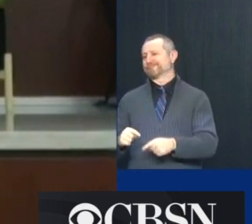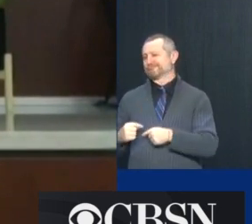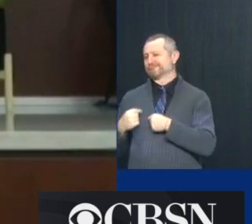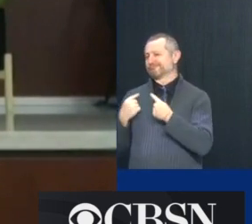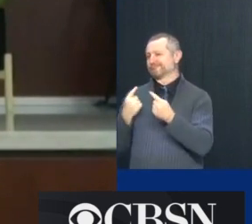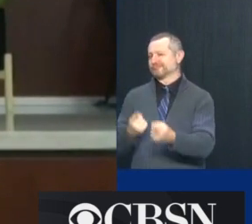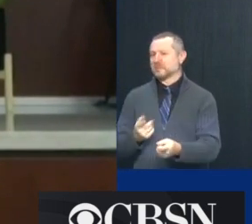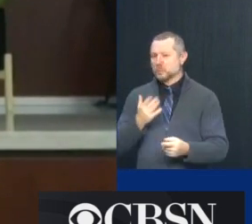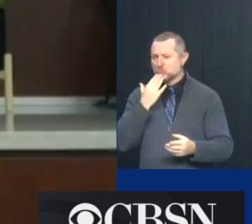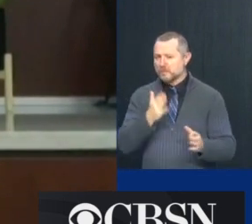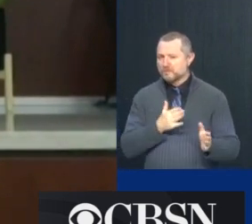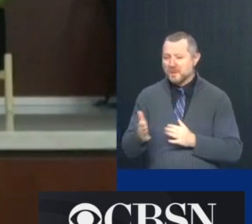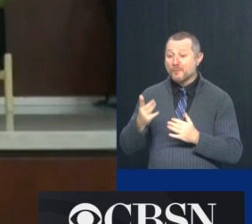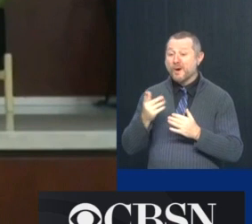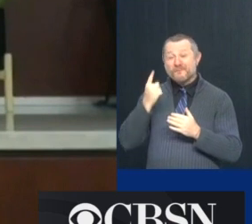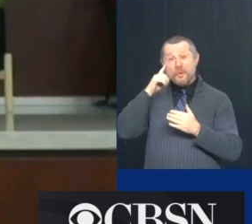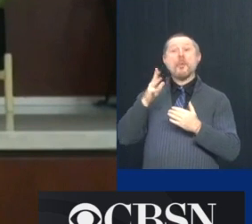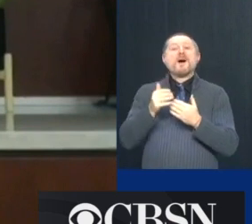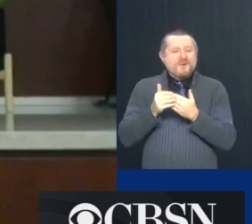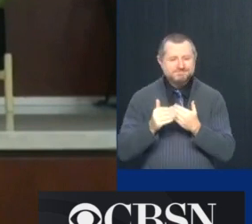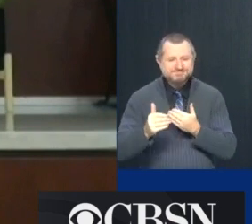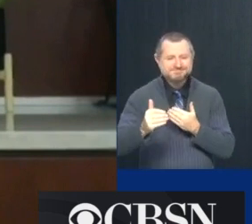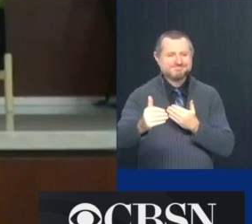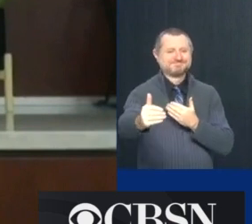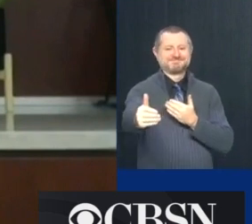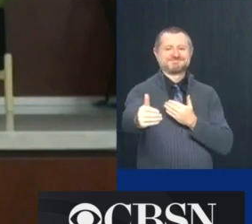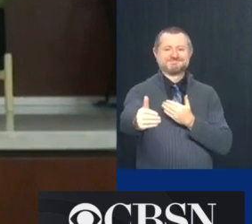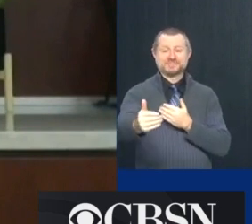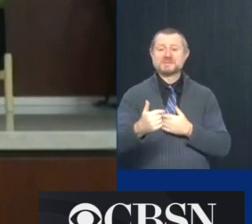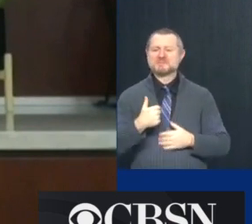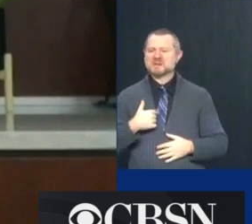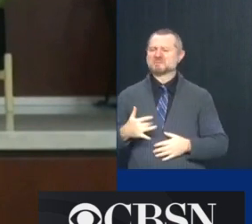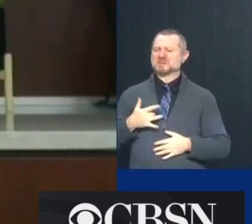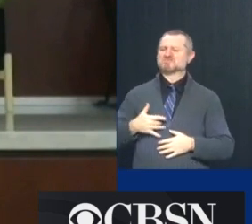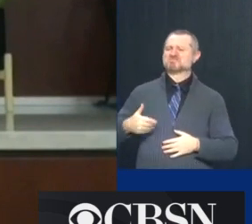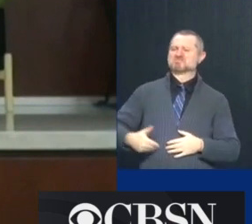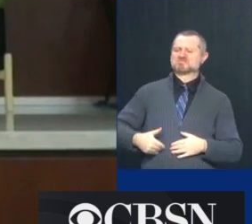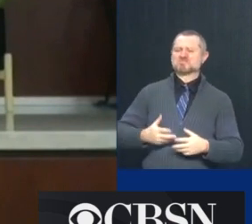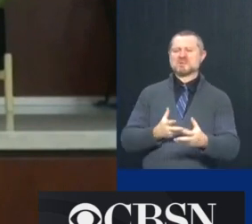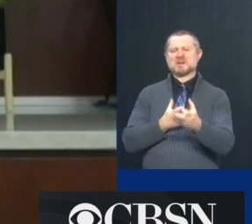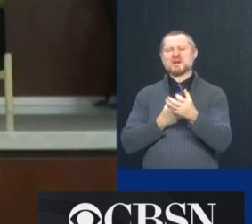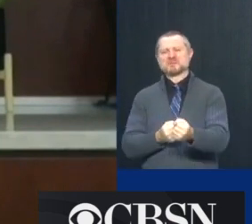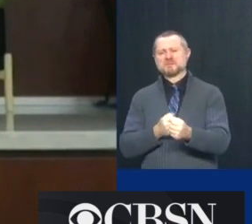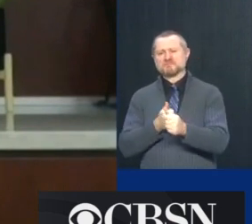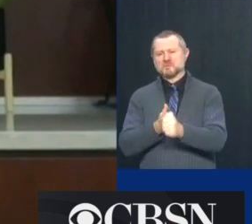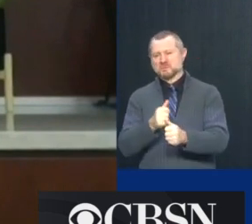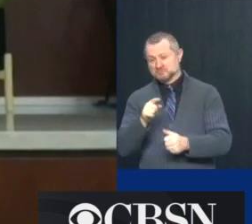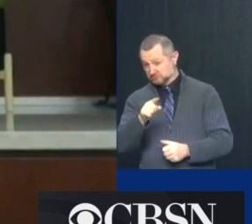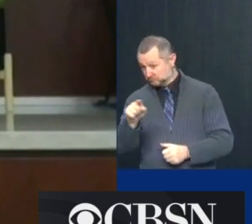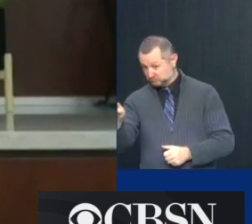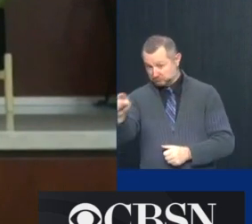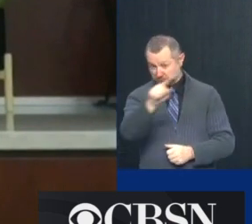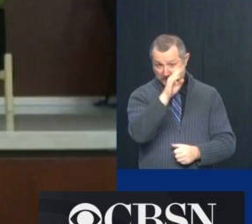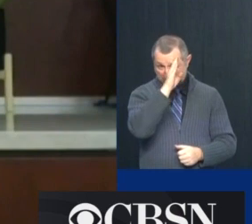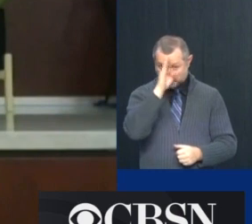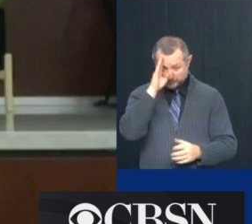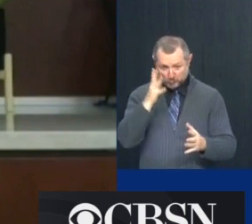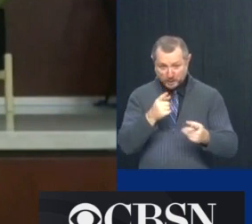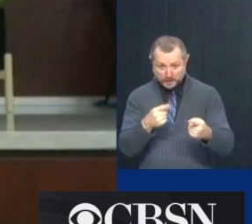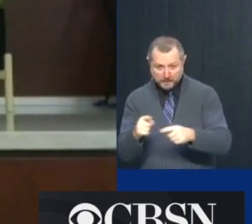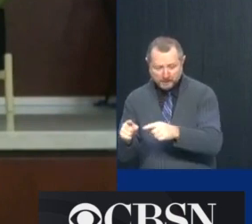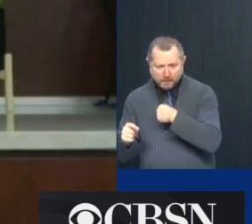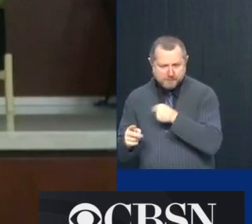forward. I'm confident, sir, based on what I've seen and what our hospitals are experiencing currently,